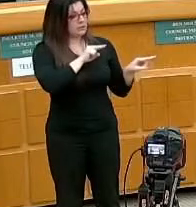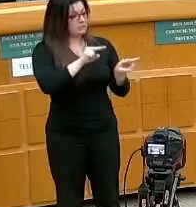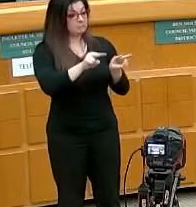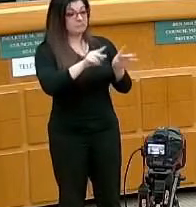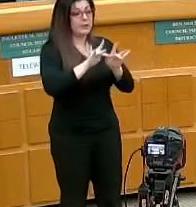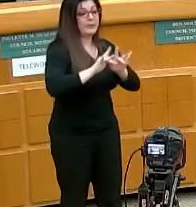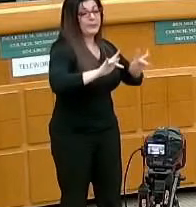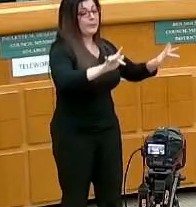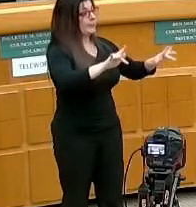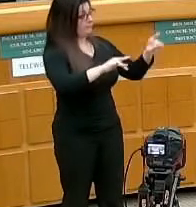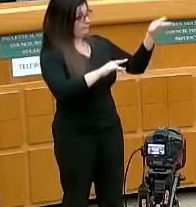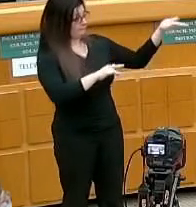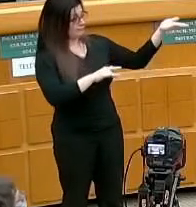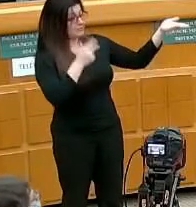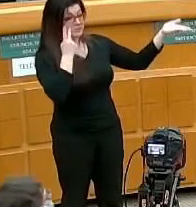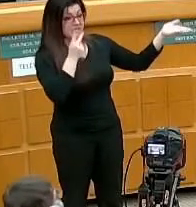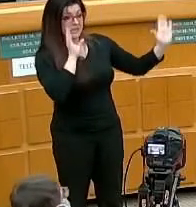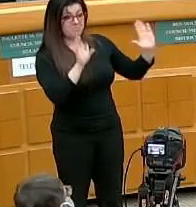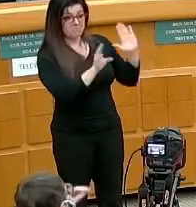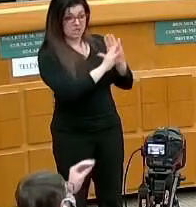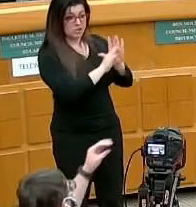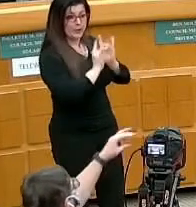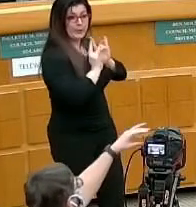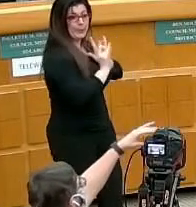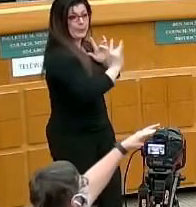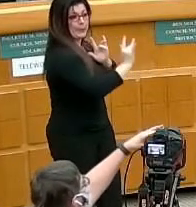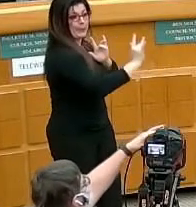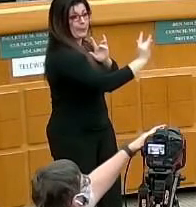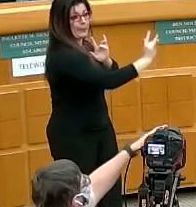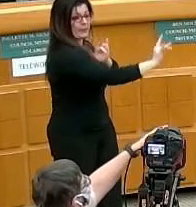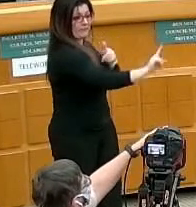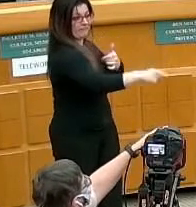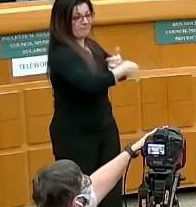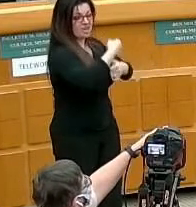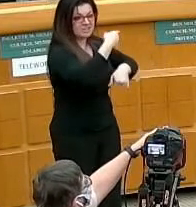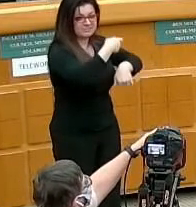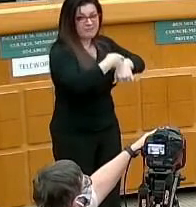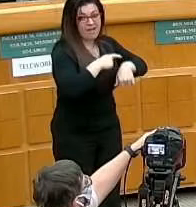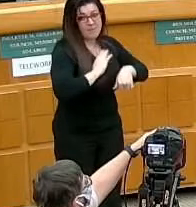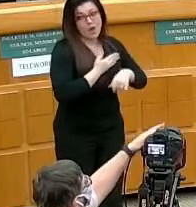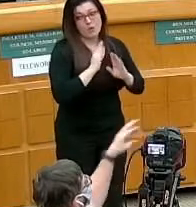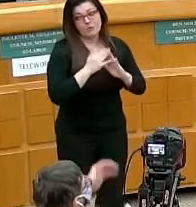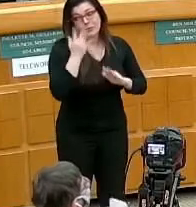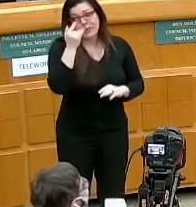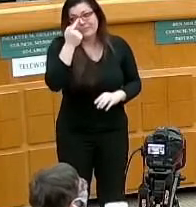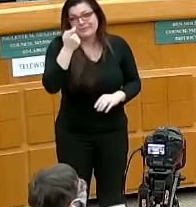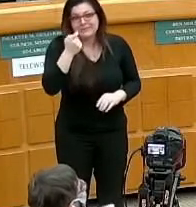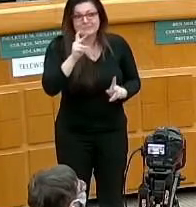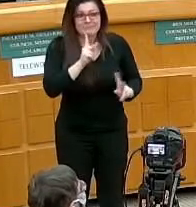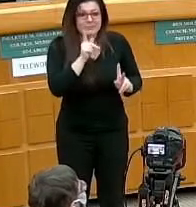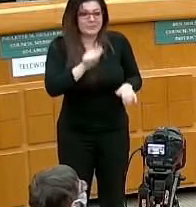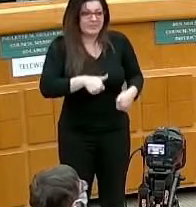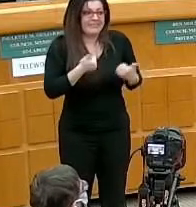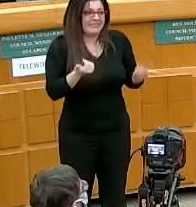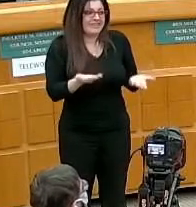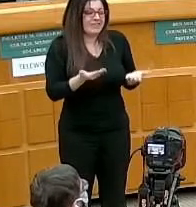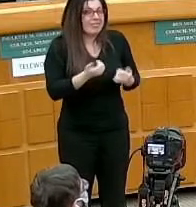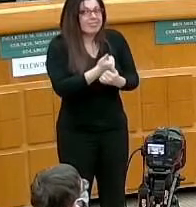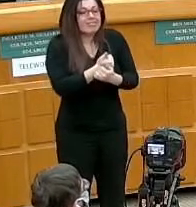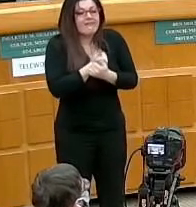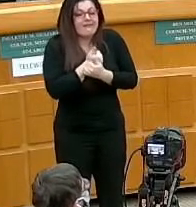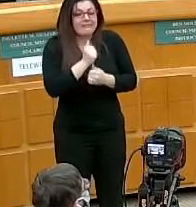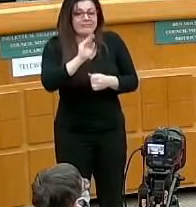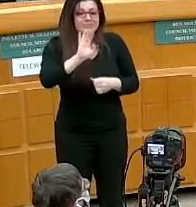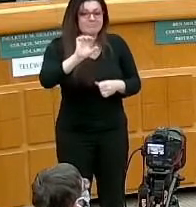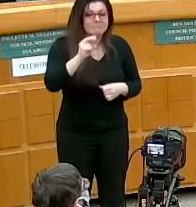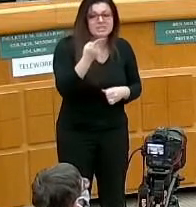footage here that is really probably the first ever for our community, because people love our beaches and they're always packed